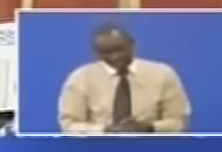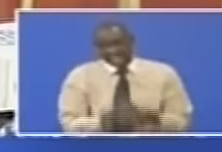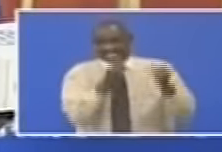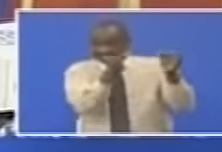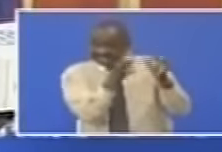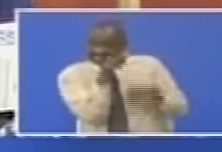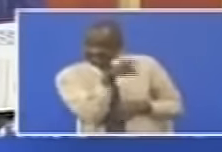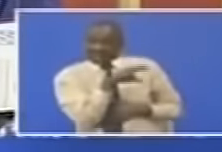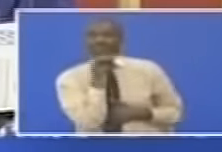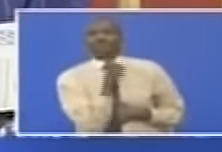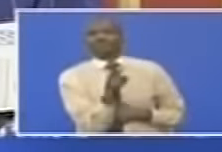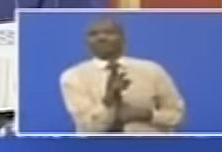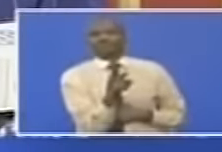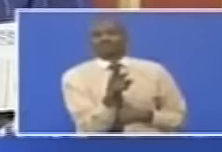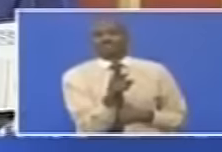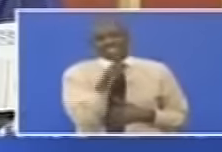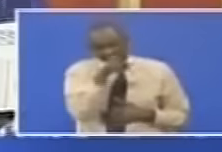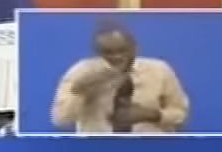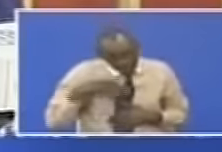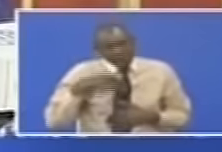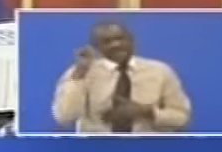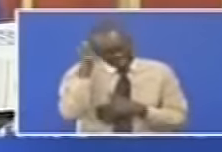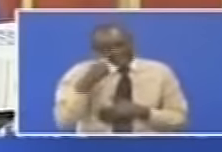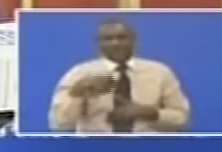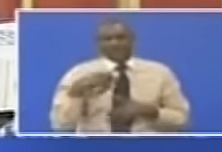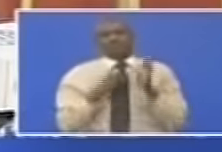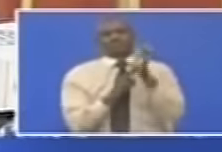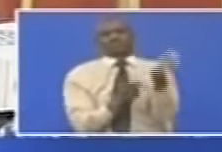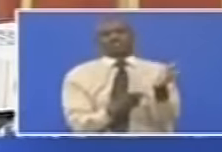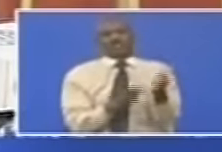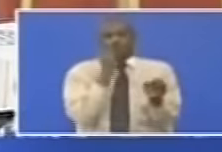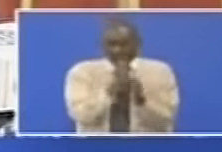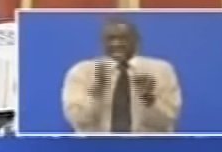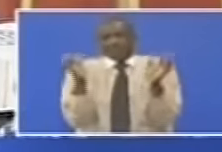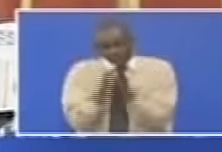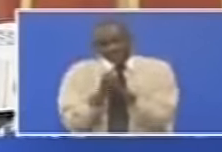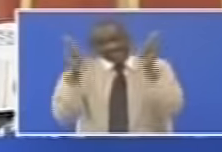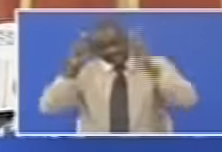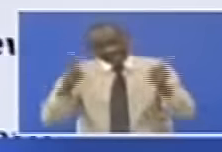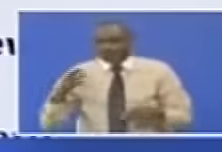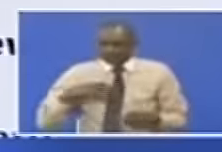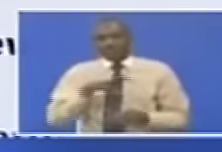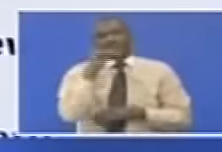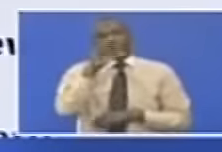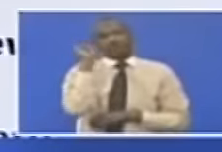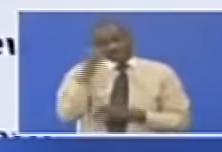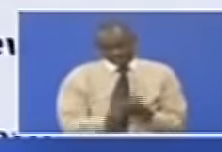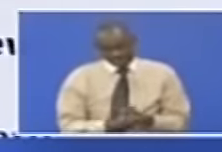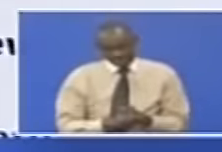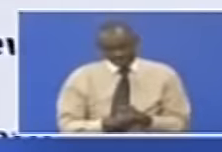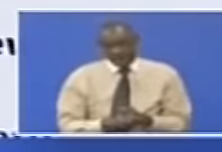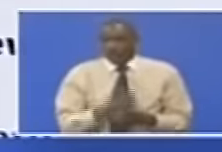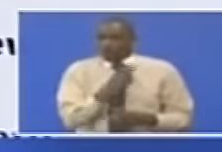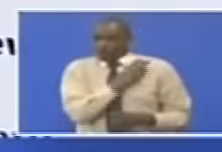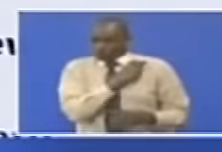and thievery by the agents of the Kenyan state working in cahoots with international actors. A forensic consultant